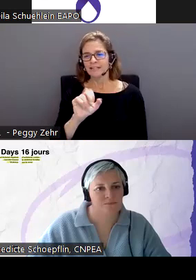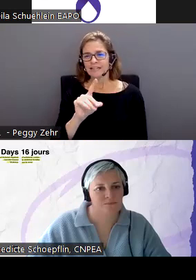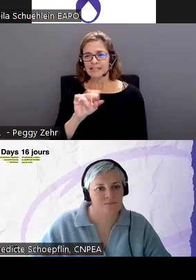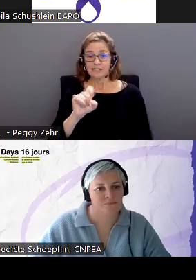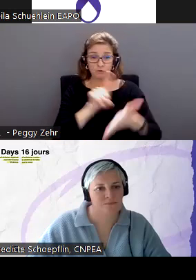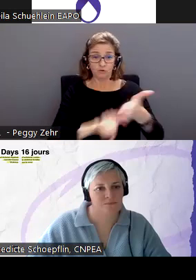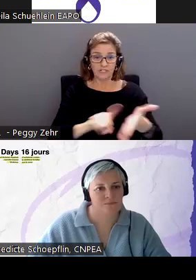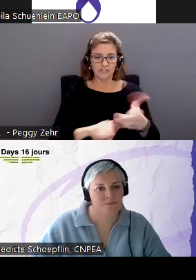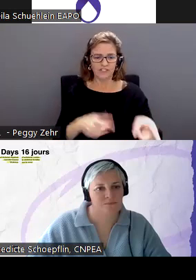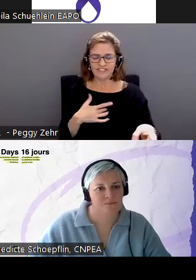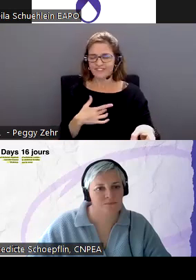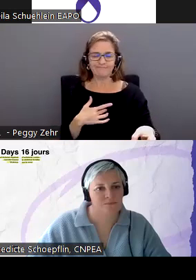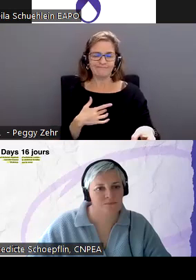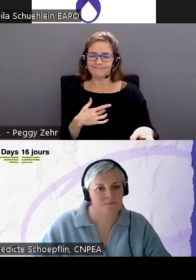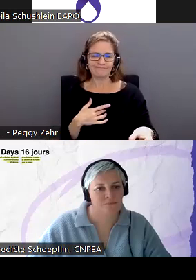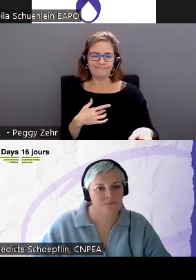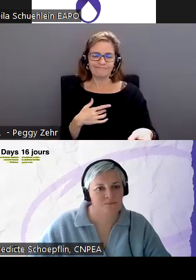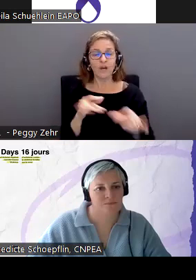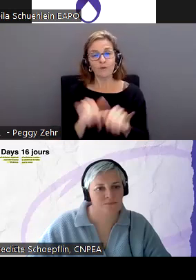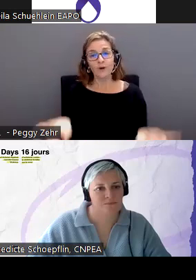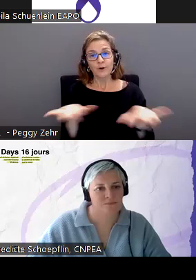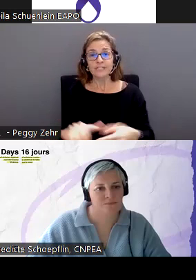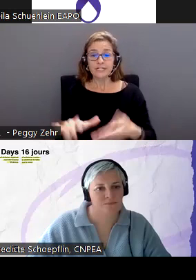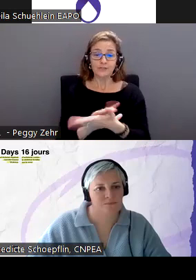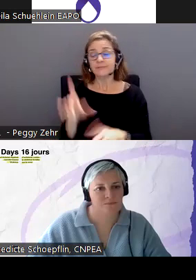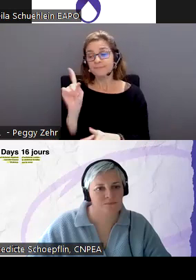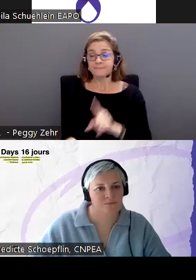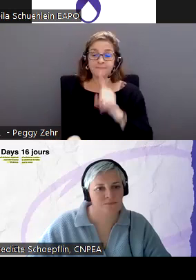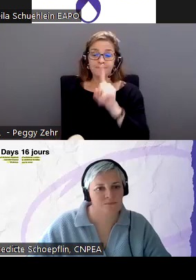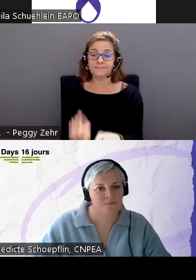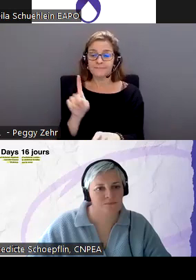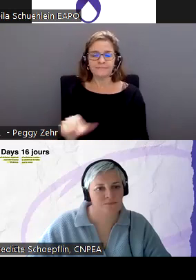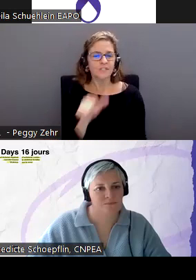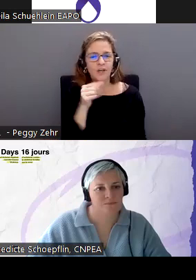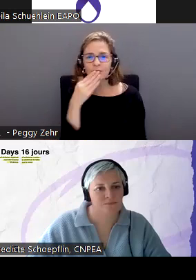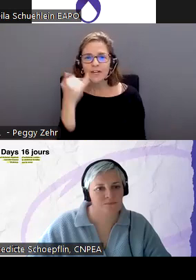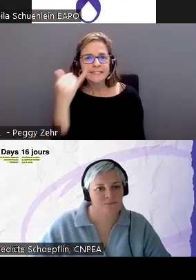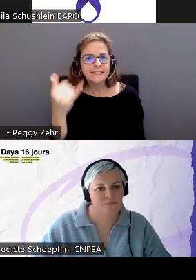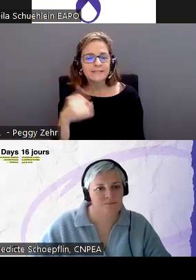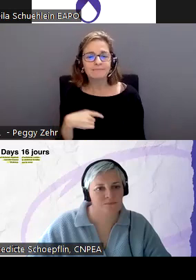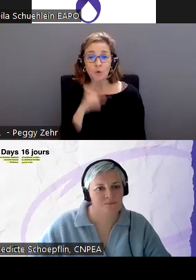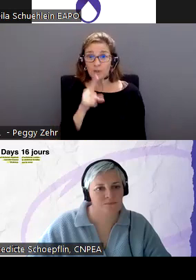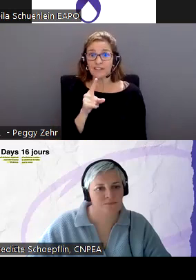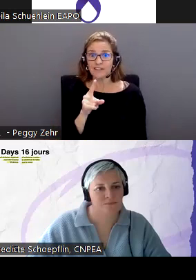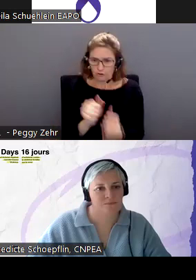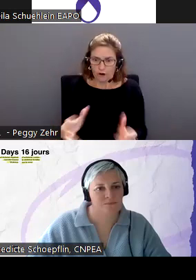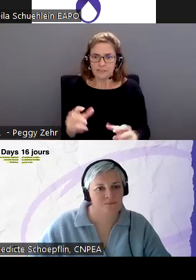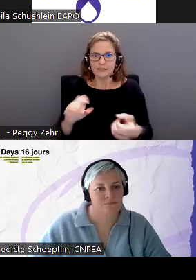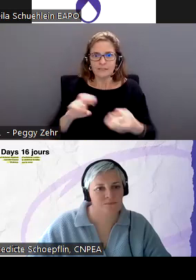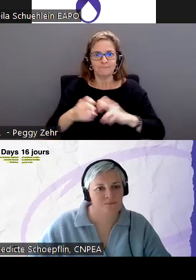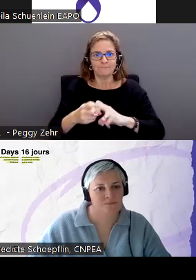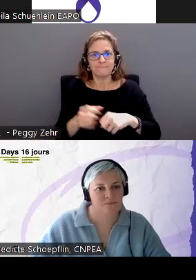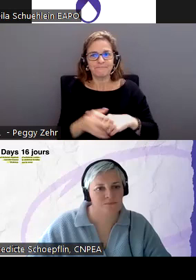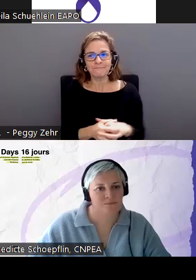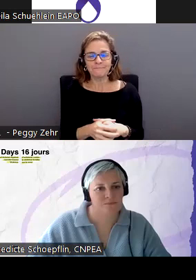universal screening, routine screening, this is not really a good idea. It actually is part of the problem because it kind of